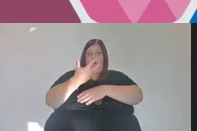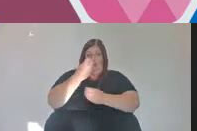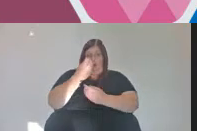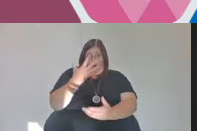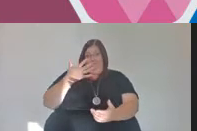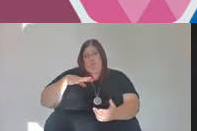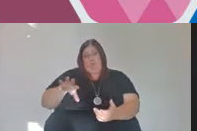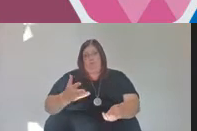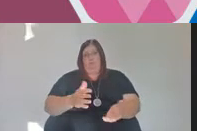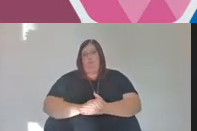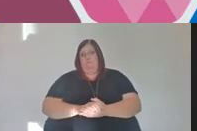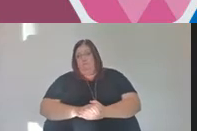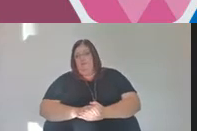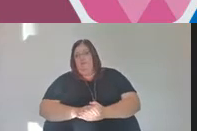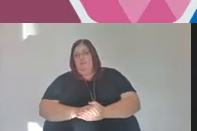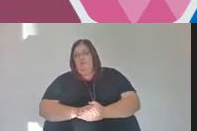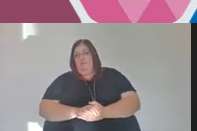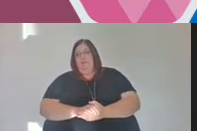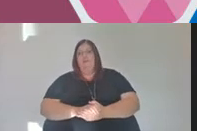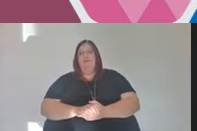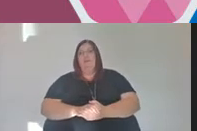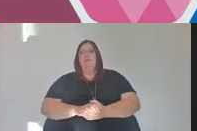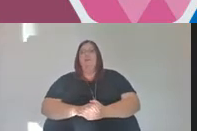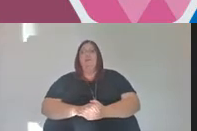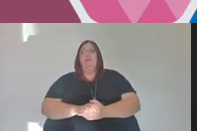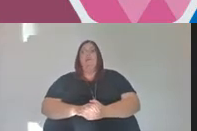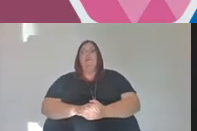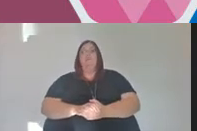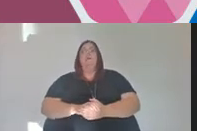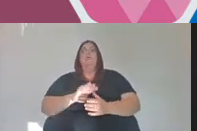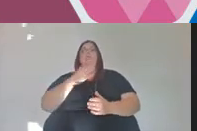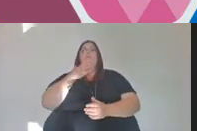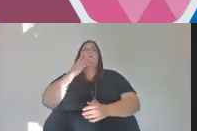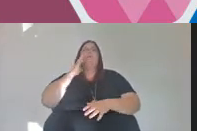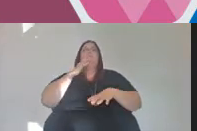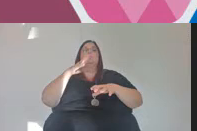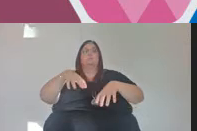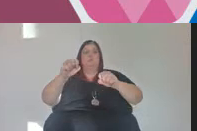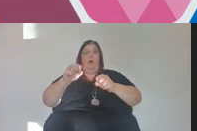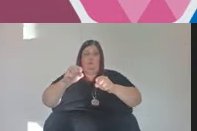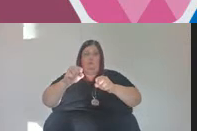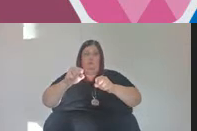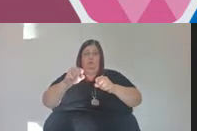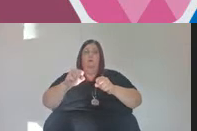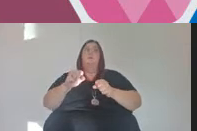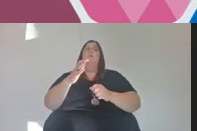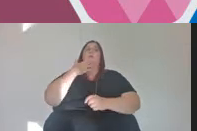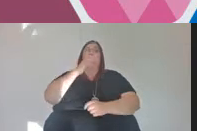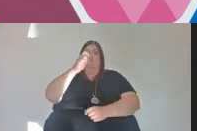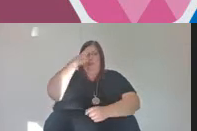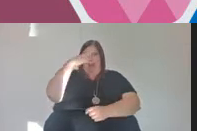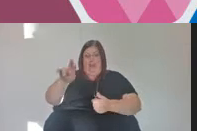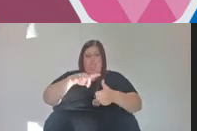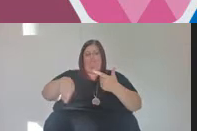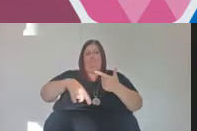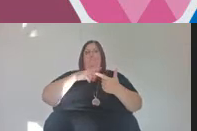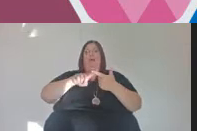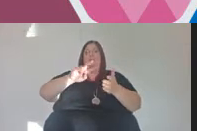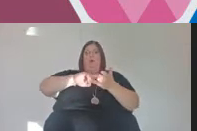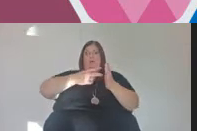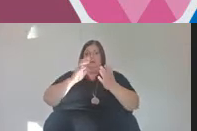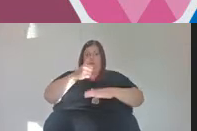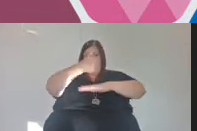your video on. And also, if you could state your name and, where applicable, the organisation